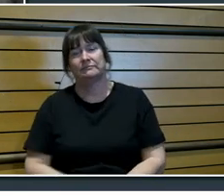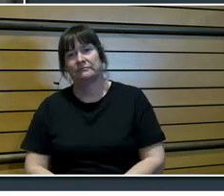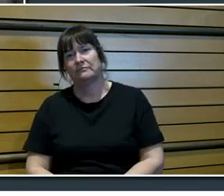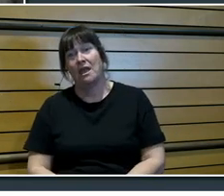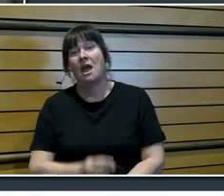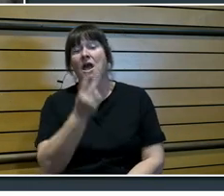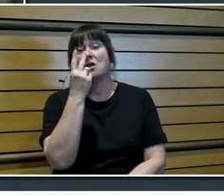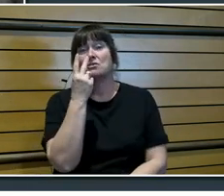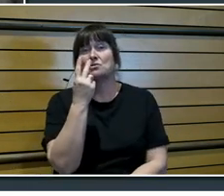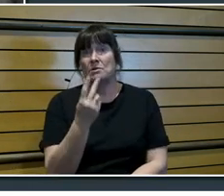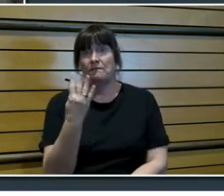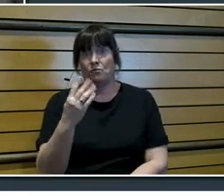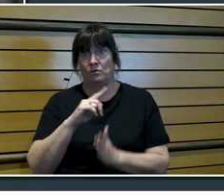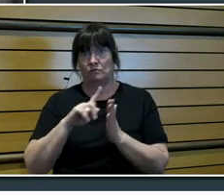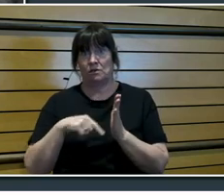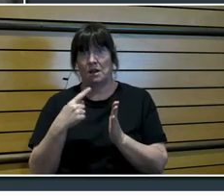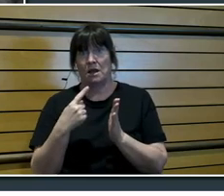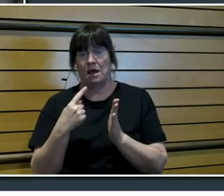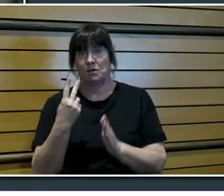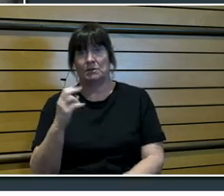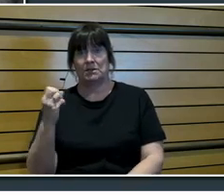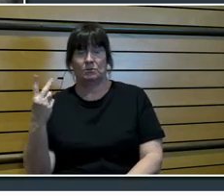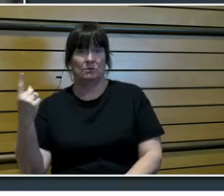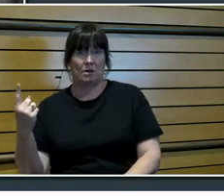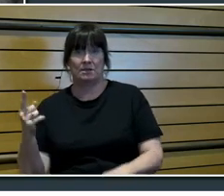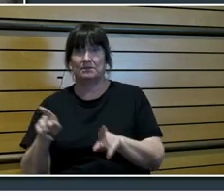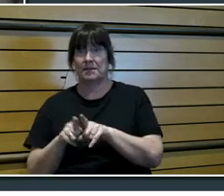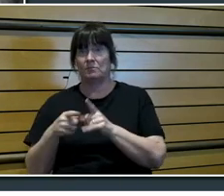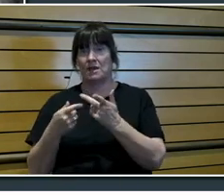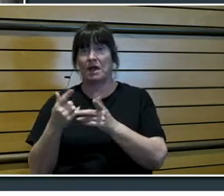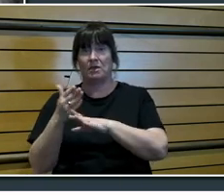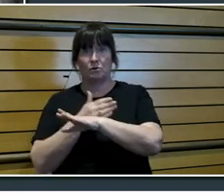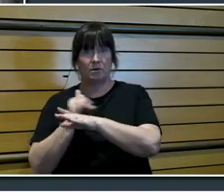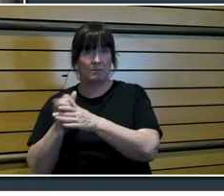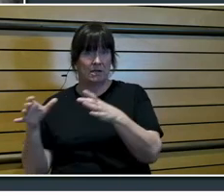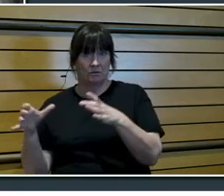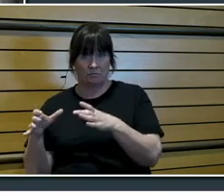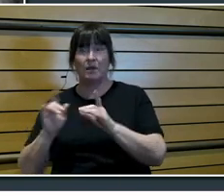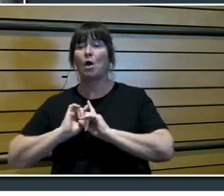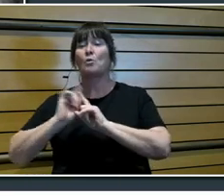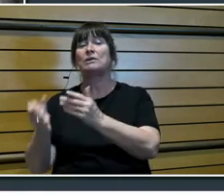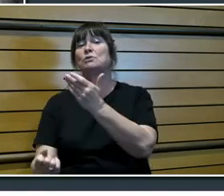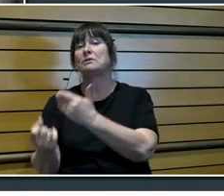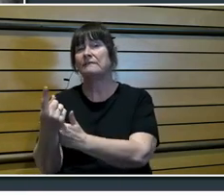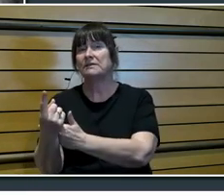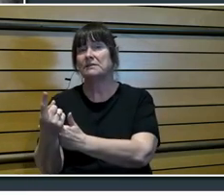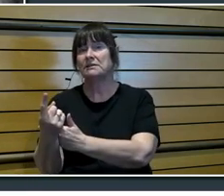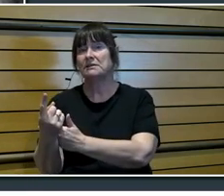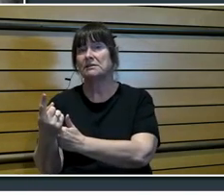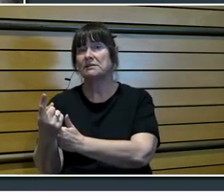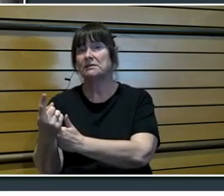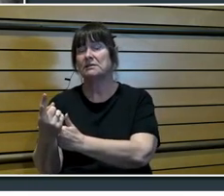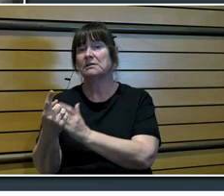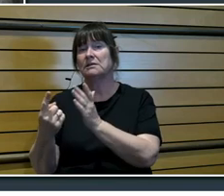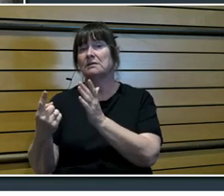On the 24th of July 2021, along with other Green Party members, I attended an event of Te Whenua